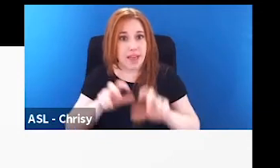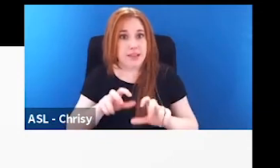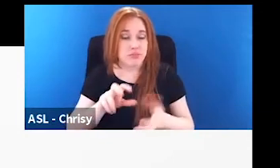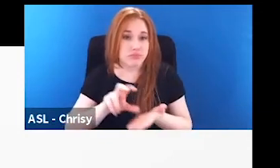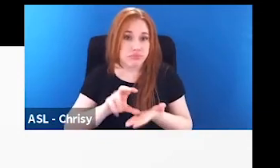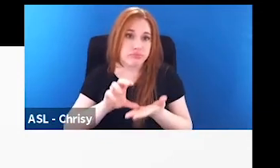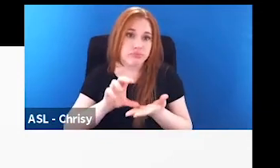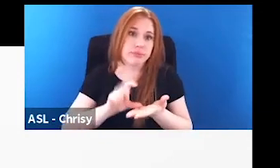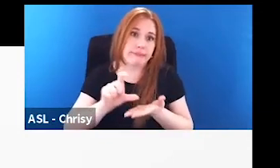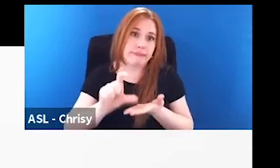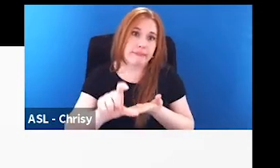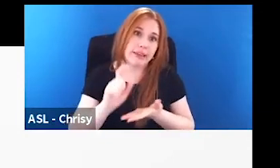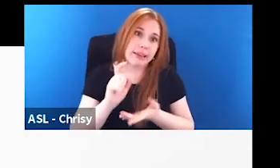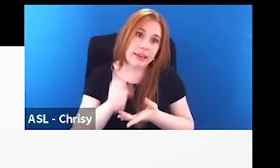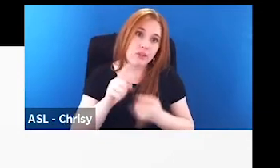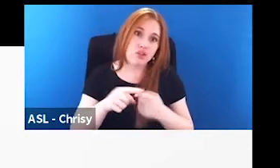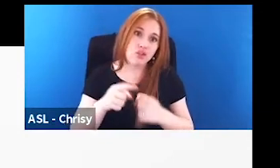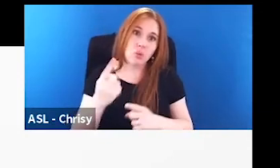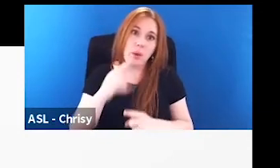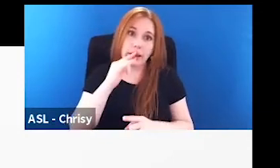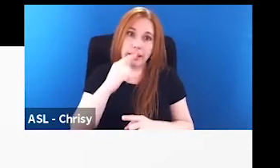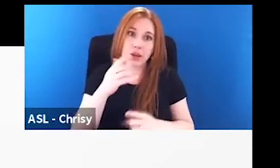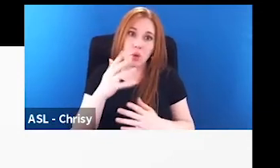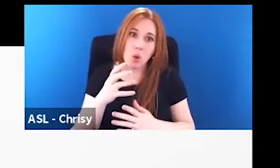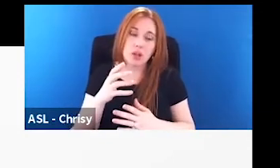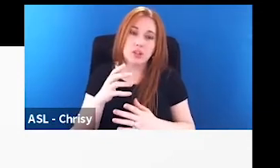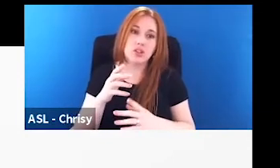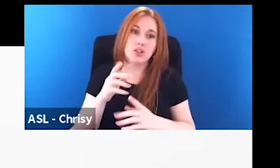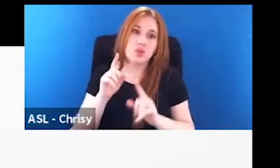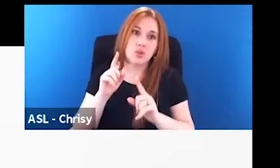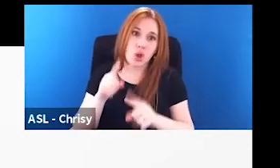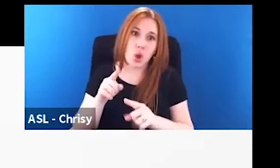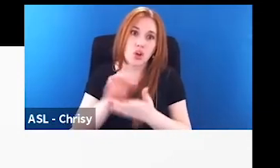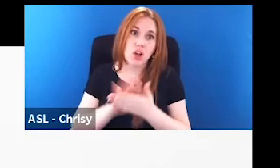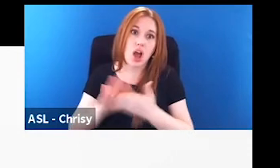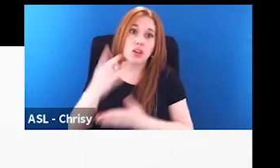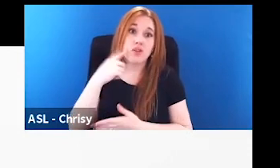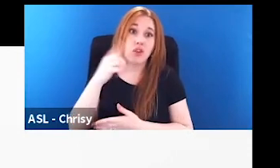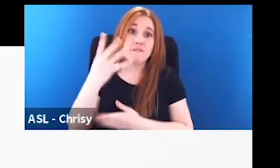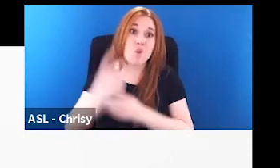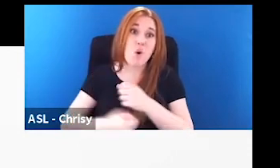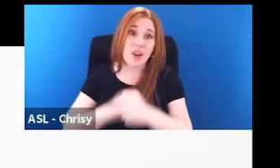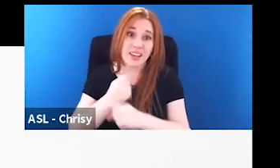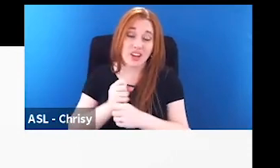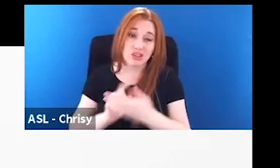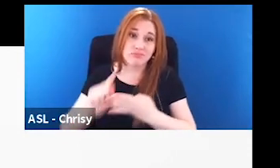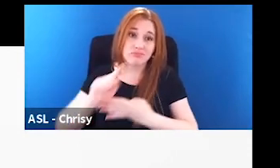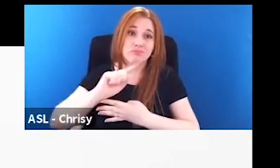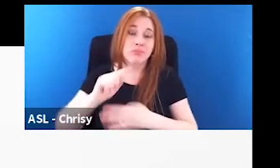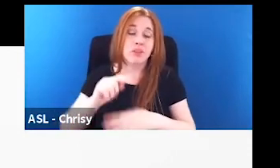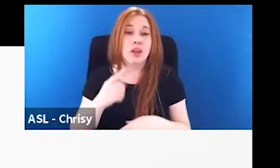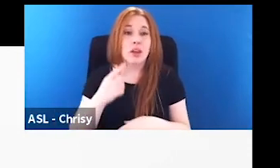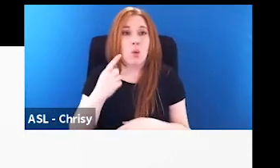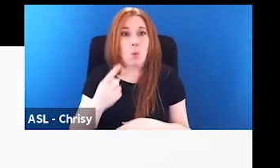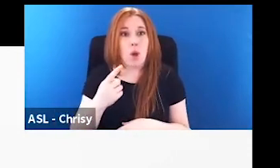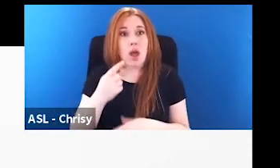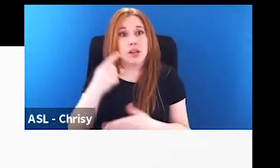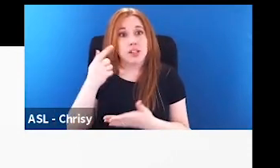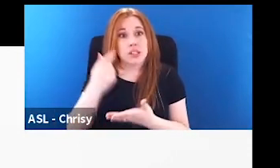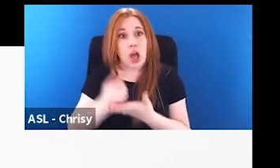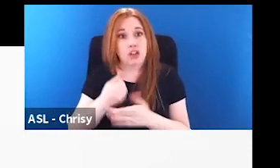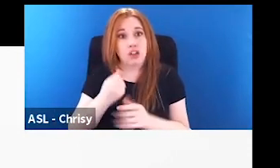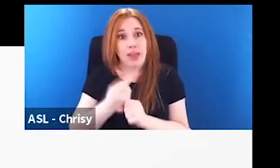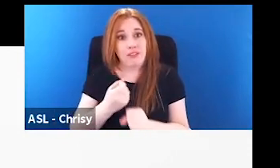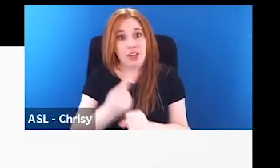in pursuing a career in this through 4 years of college, and doing 1 of those per year. So at any given